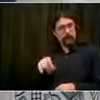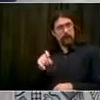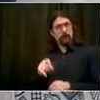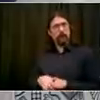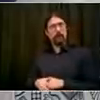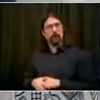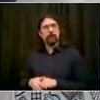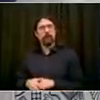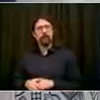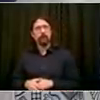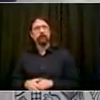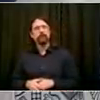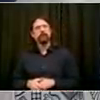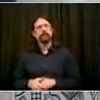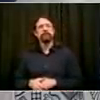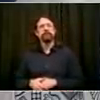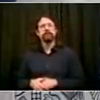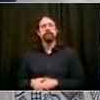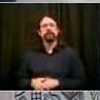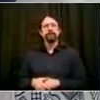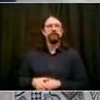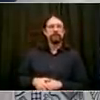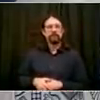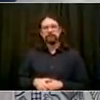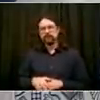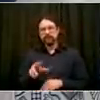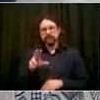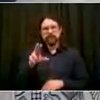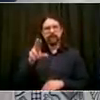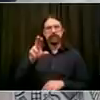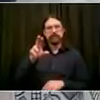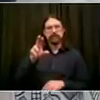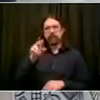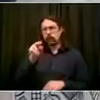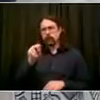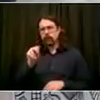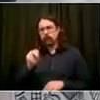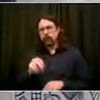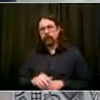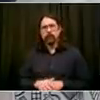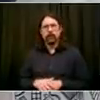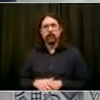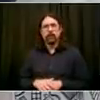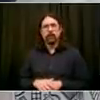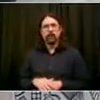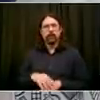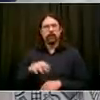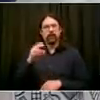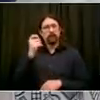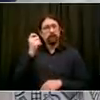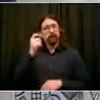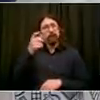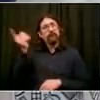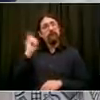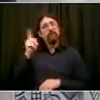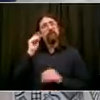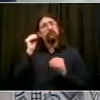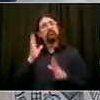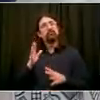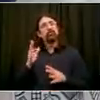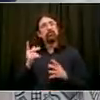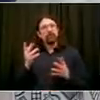of the interesting things I think has not been represented sufficiently in the public discourse is how intensely teachers felt the impact